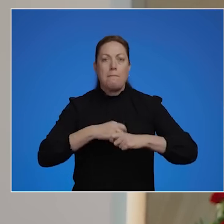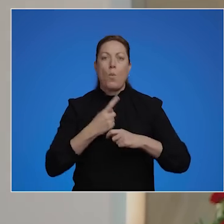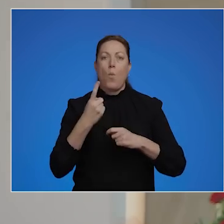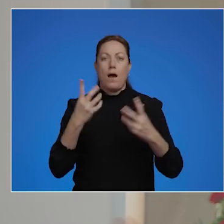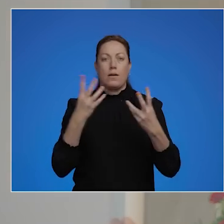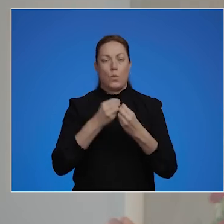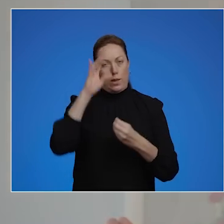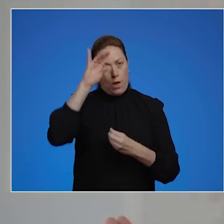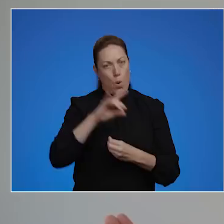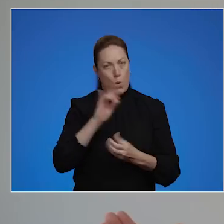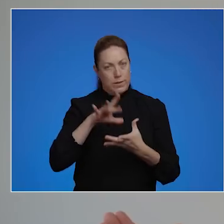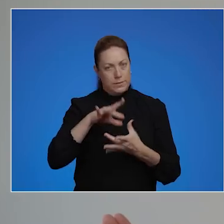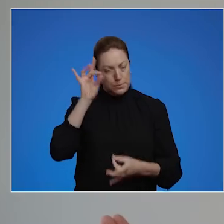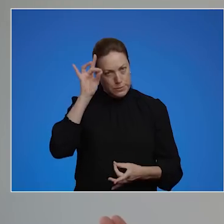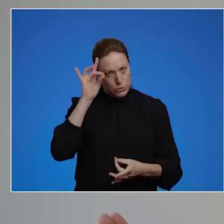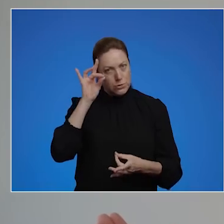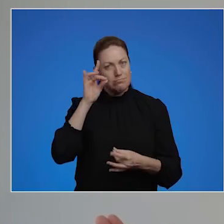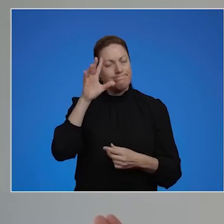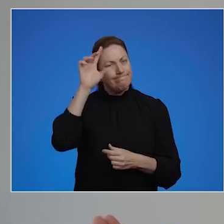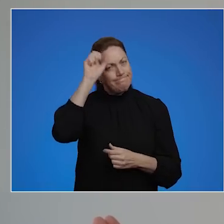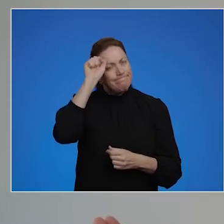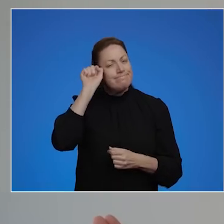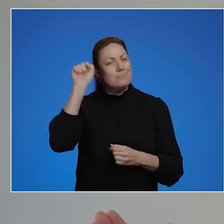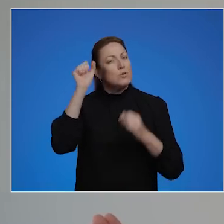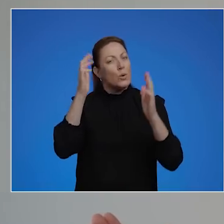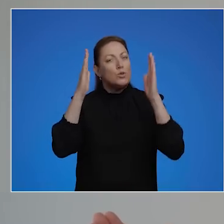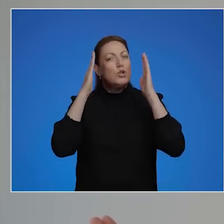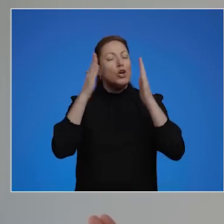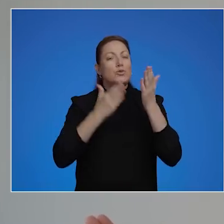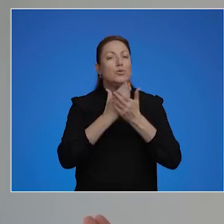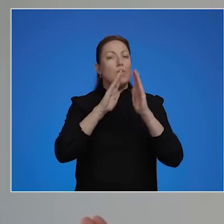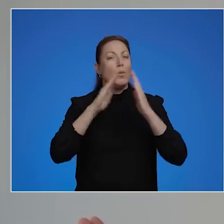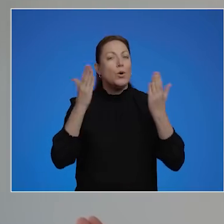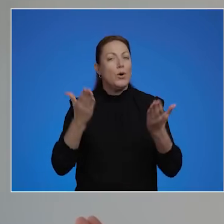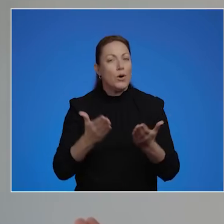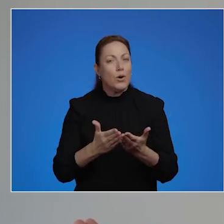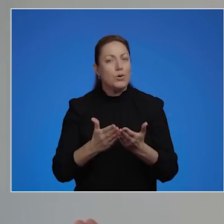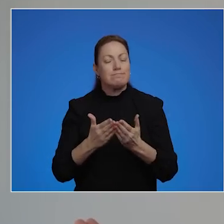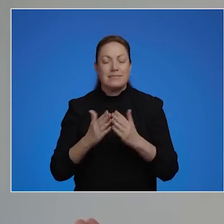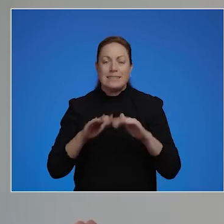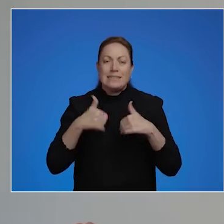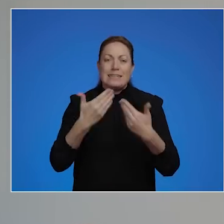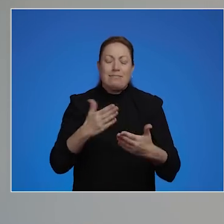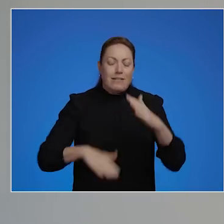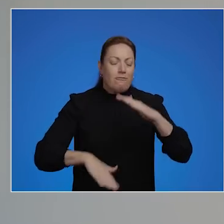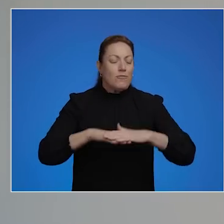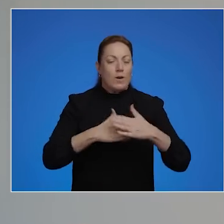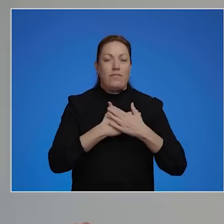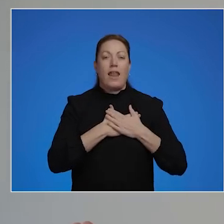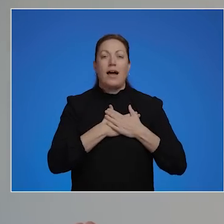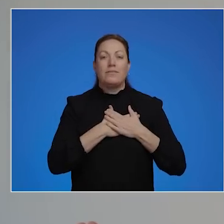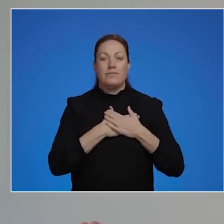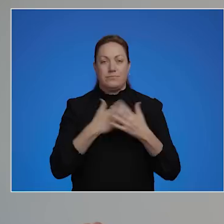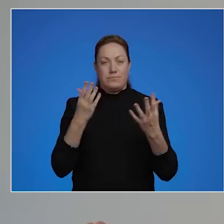Holy Spirit. Remember, Lord, your church, spread throughout the world and bring her to the fullness of charity,